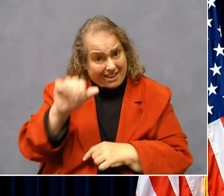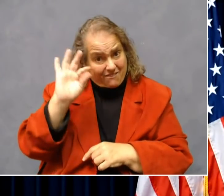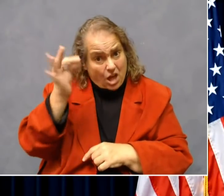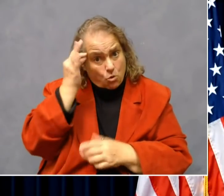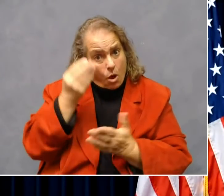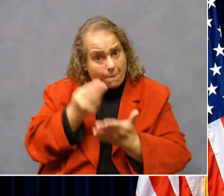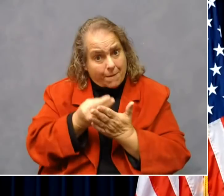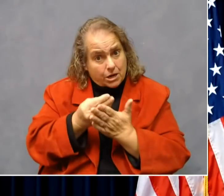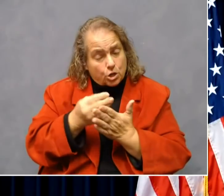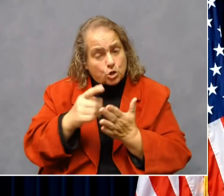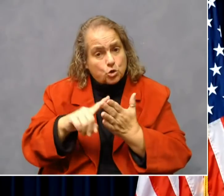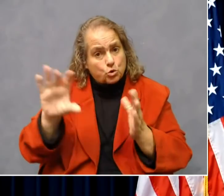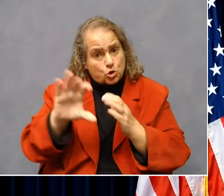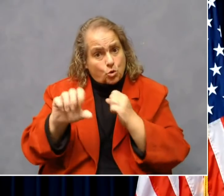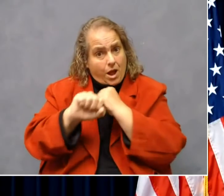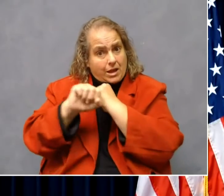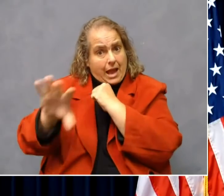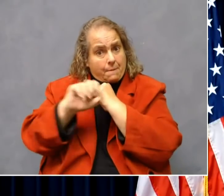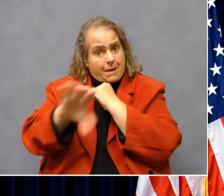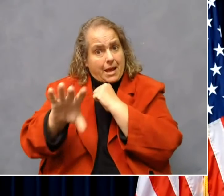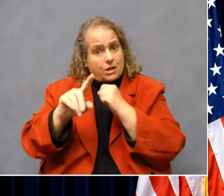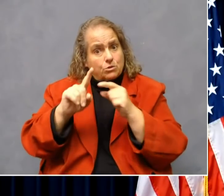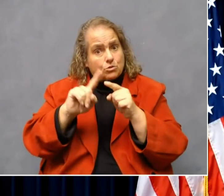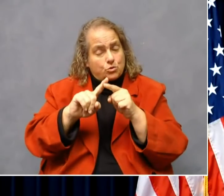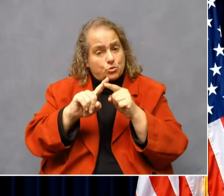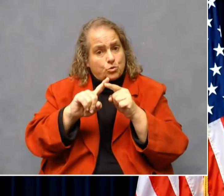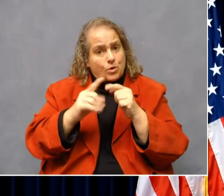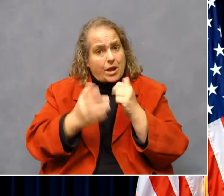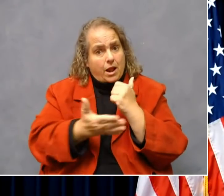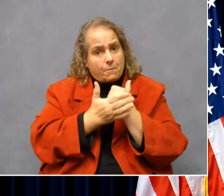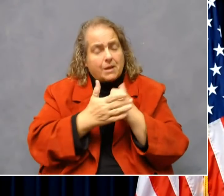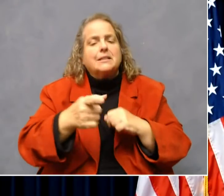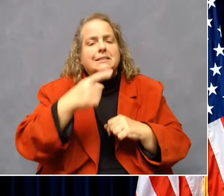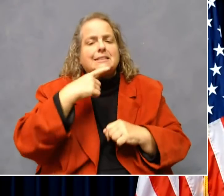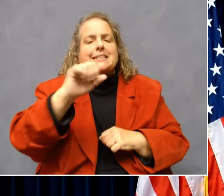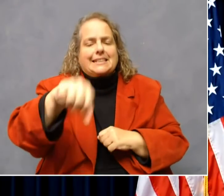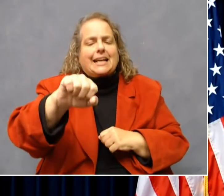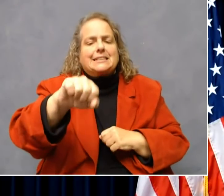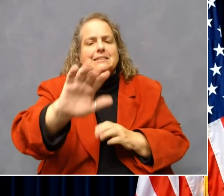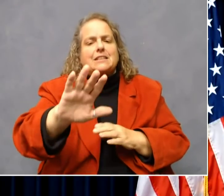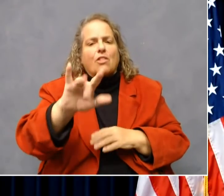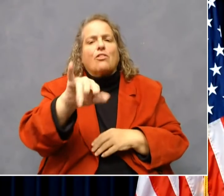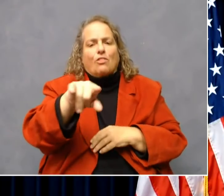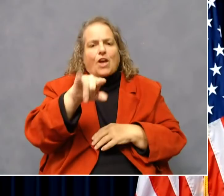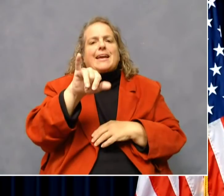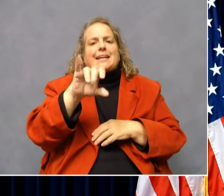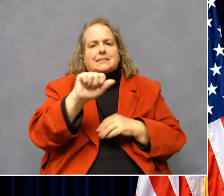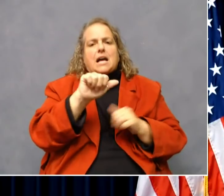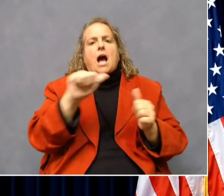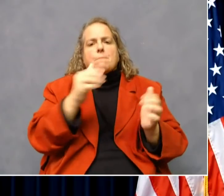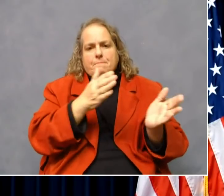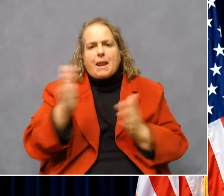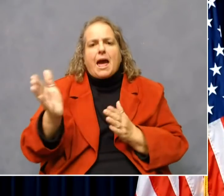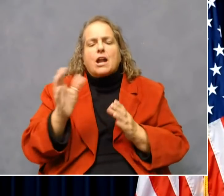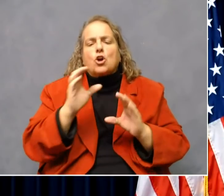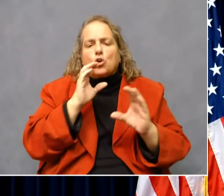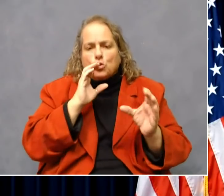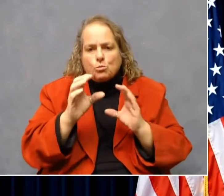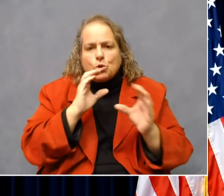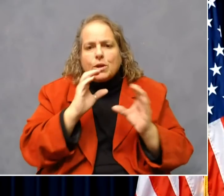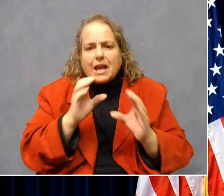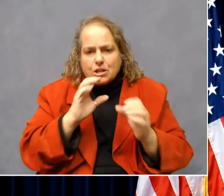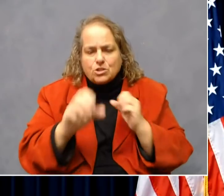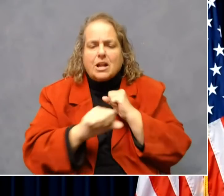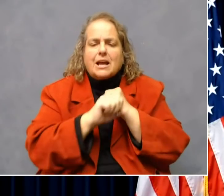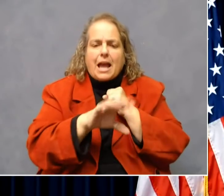So there is a planned campaign, communications, that you will see coming out of